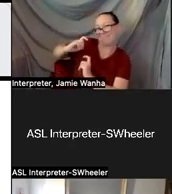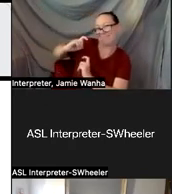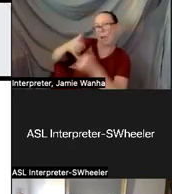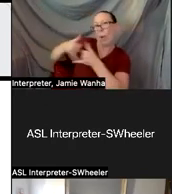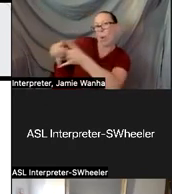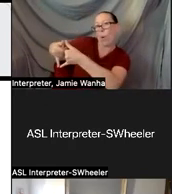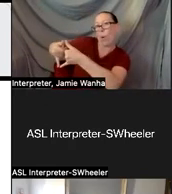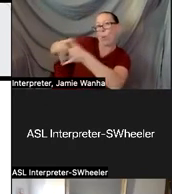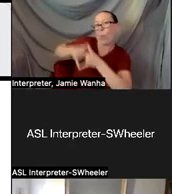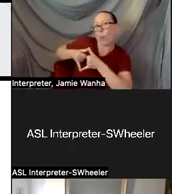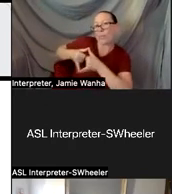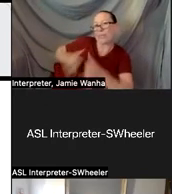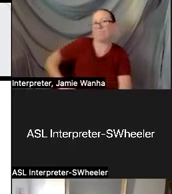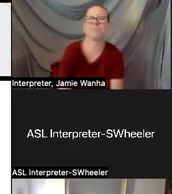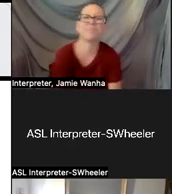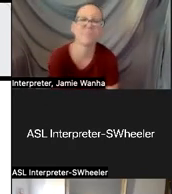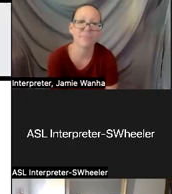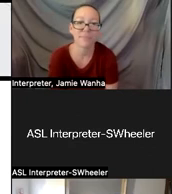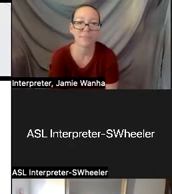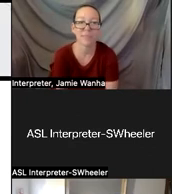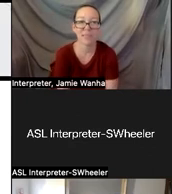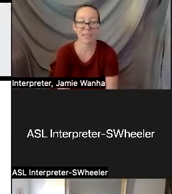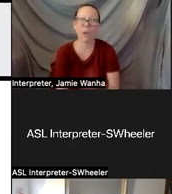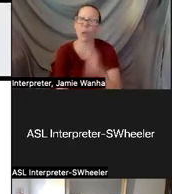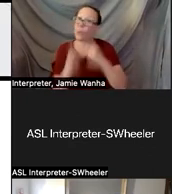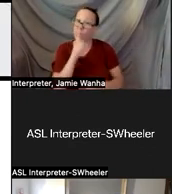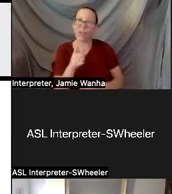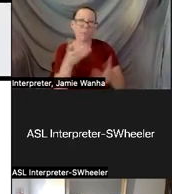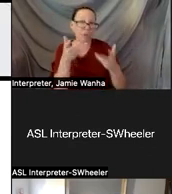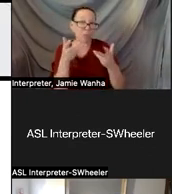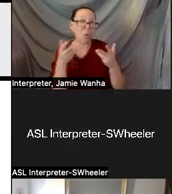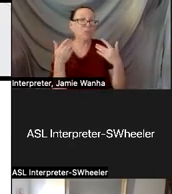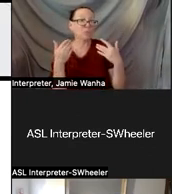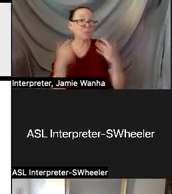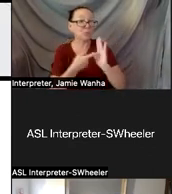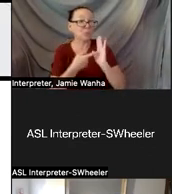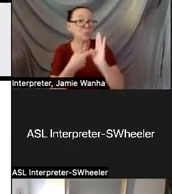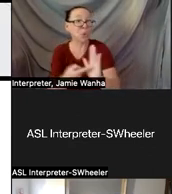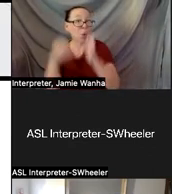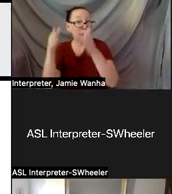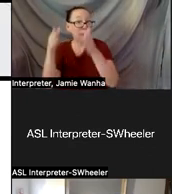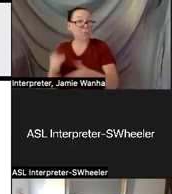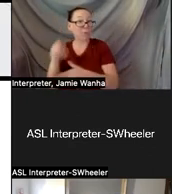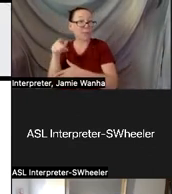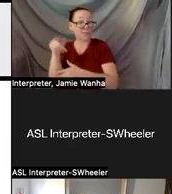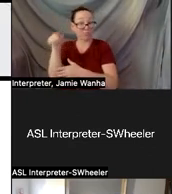Thank you, Candy. We really wanted to have one or have a someone who's received the mini